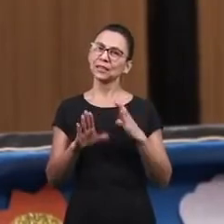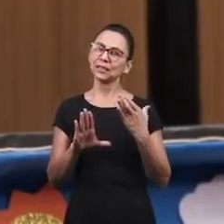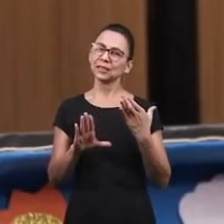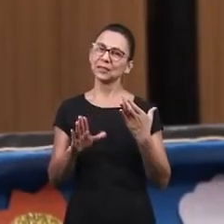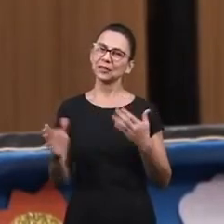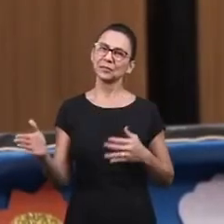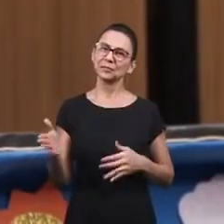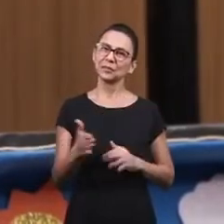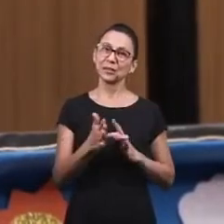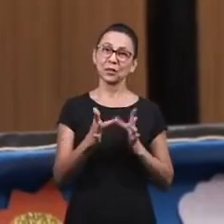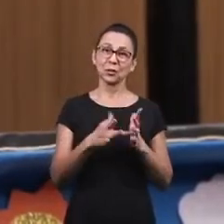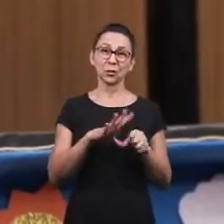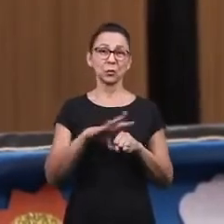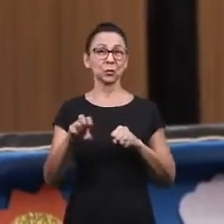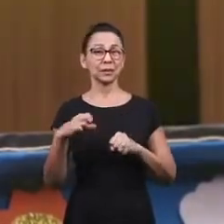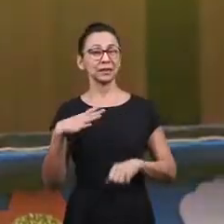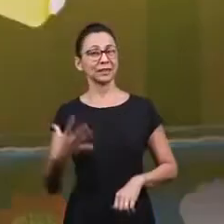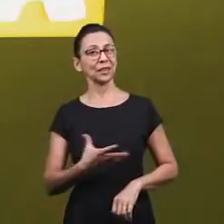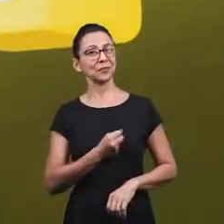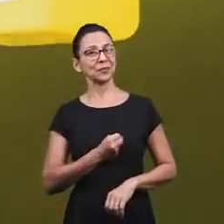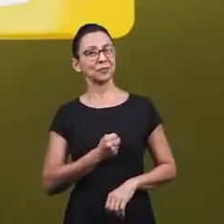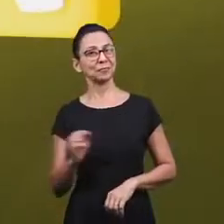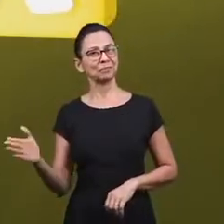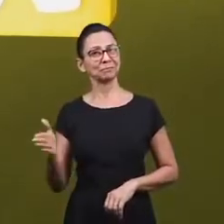song, Jesus Heals and Saves.